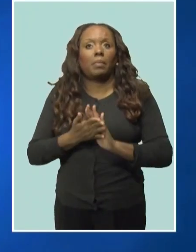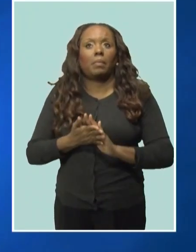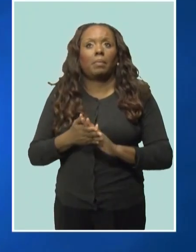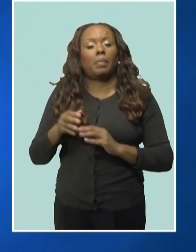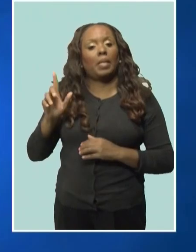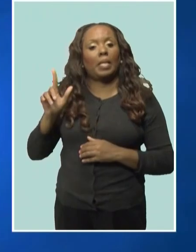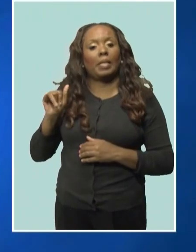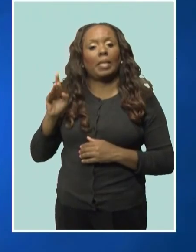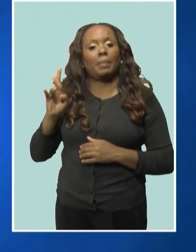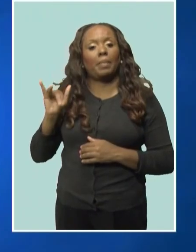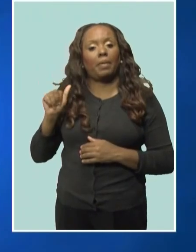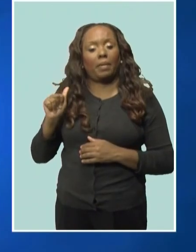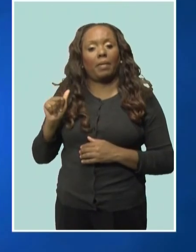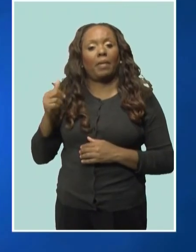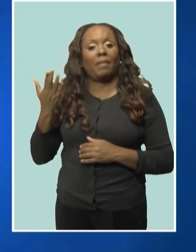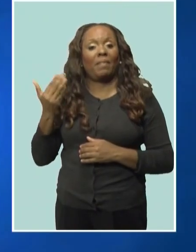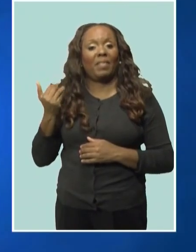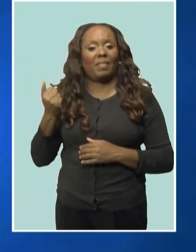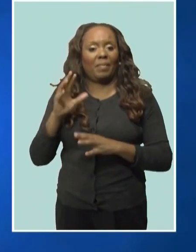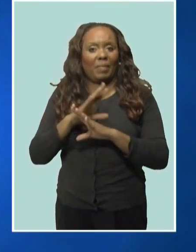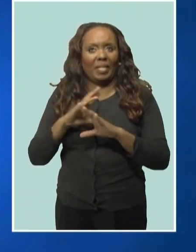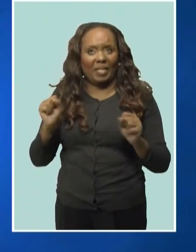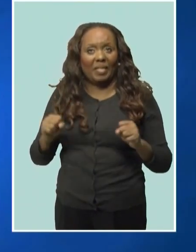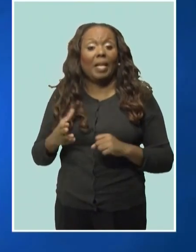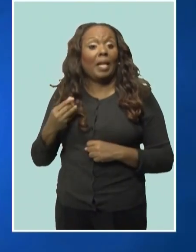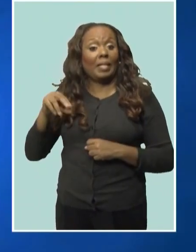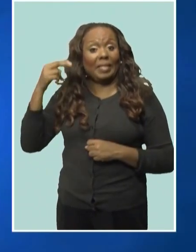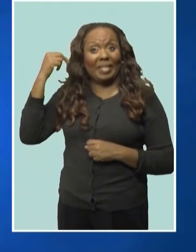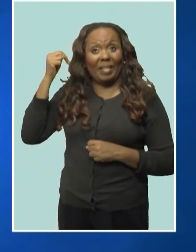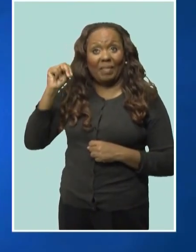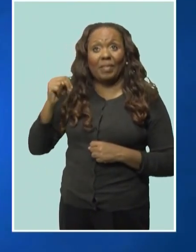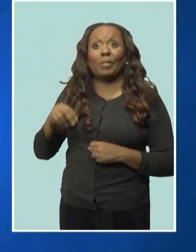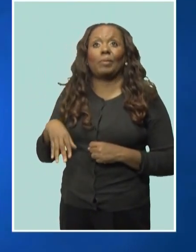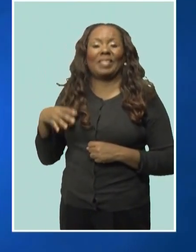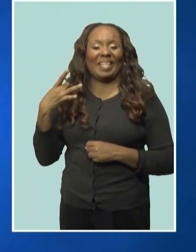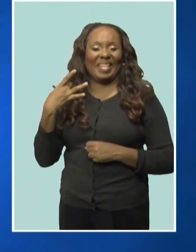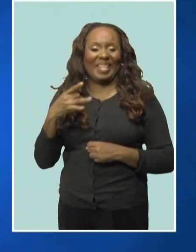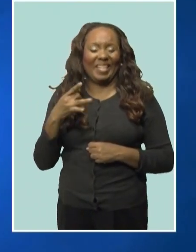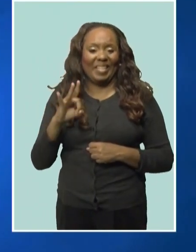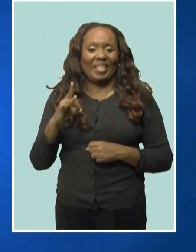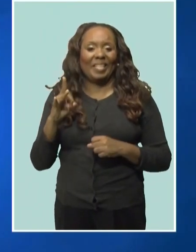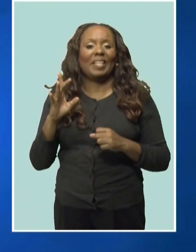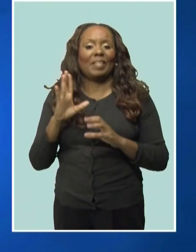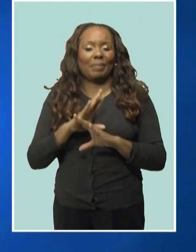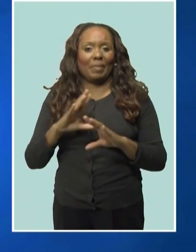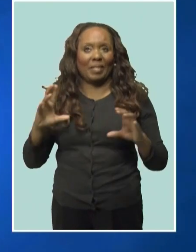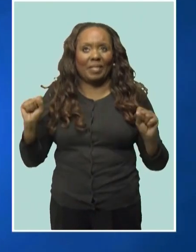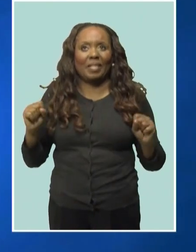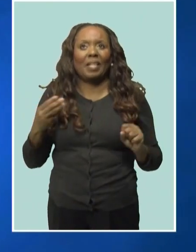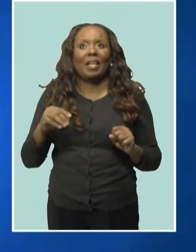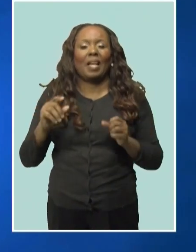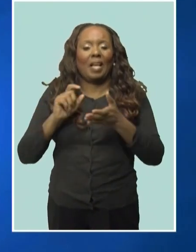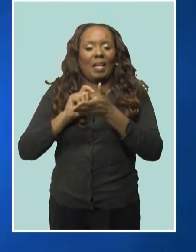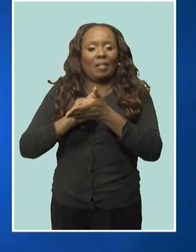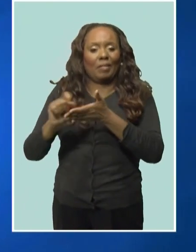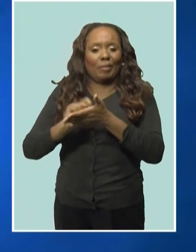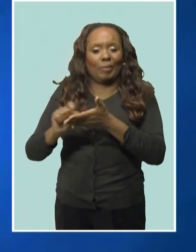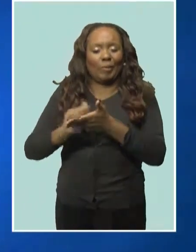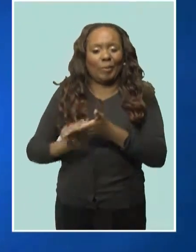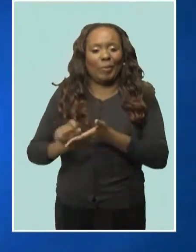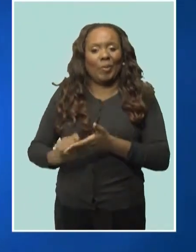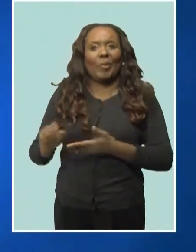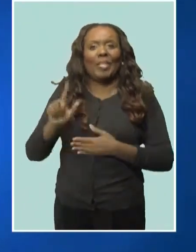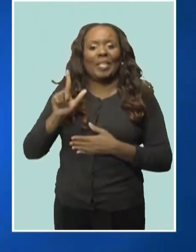while Edwin Barclay, his nephew, went on to become the country's 18th and is credited with composing the Liberian national